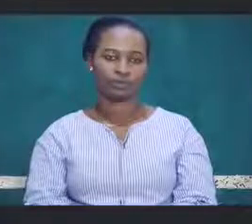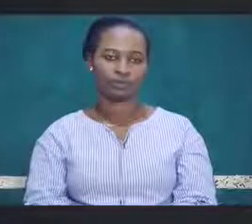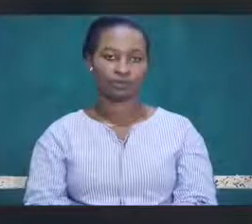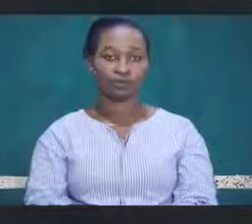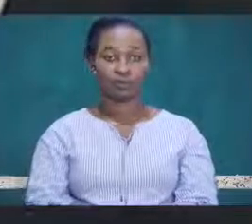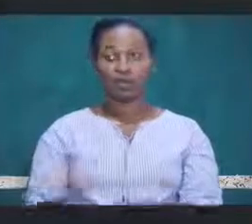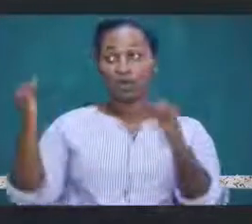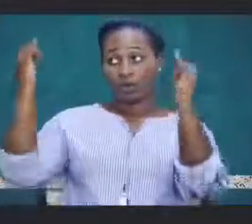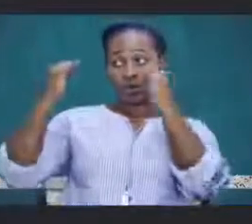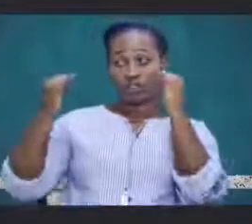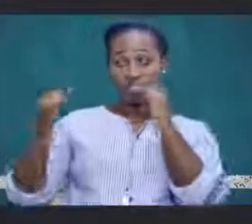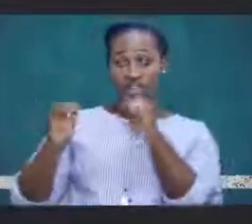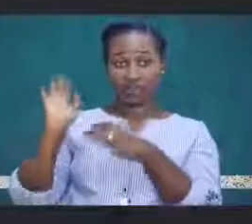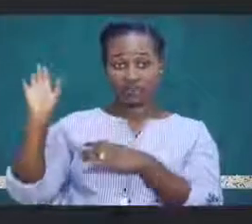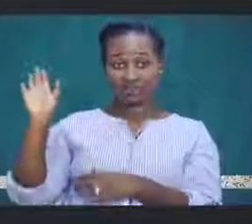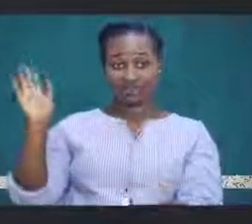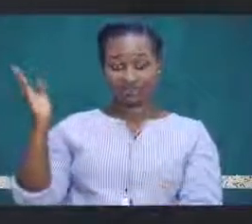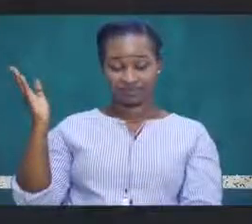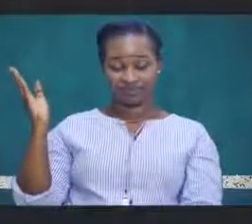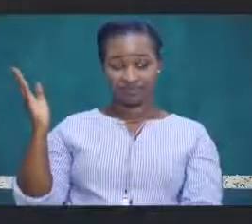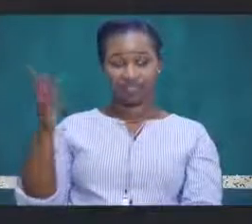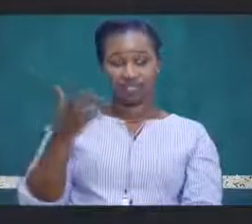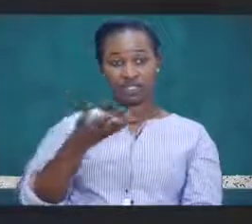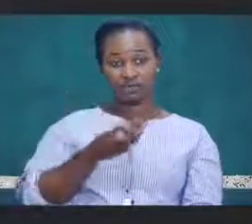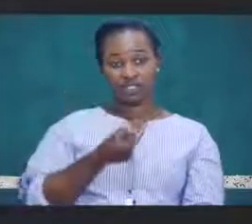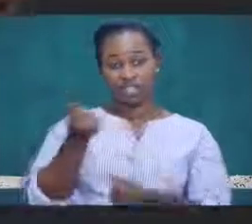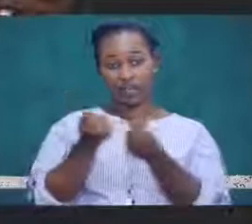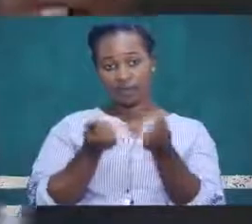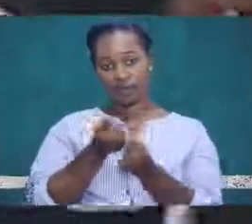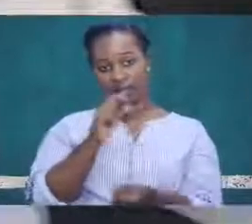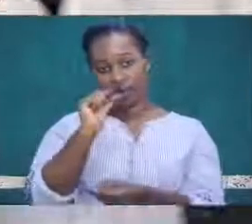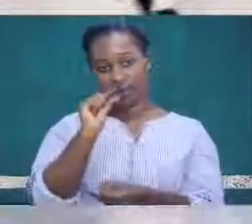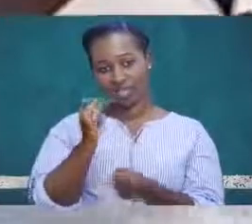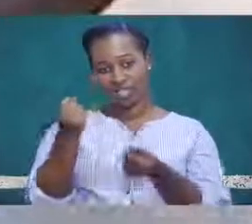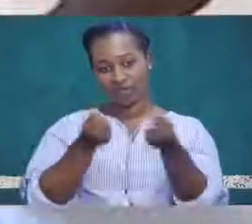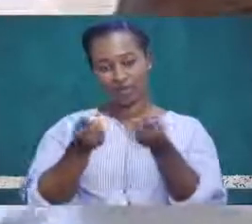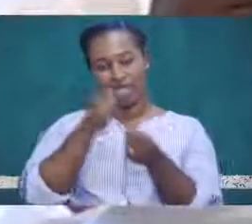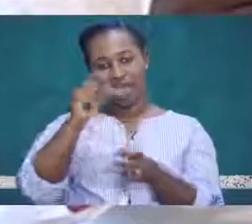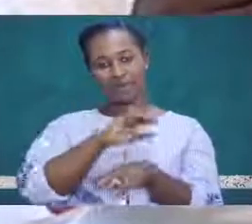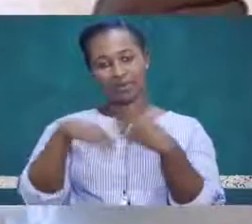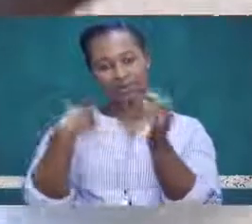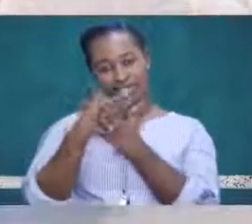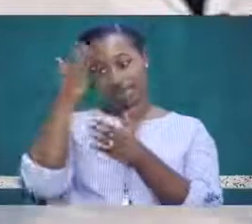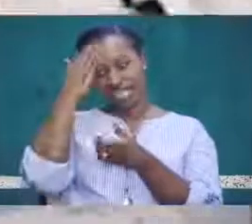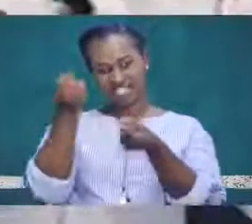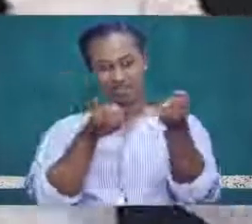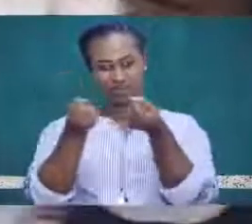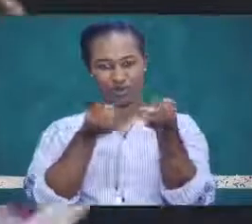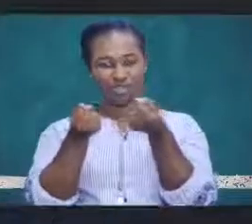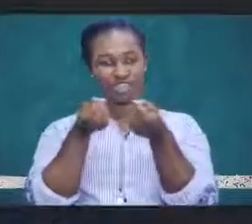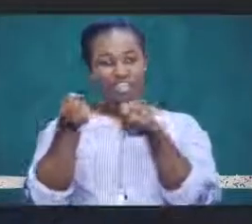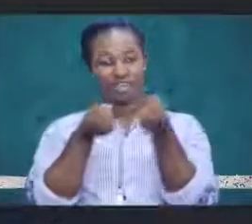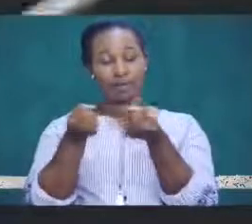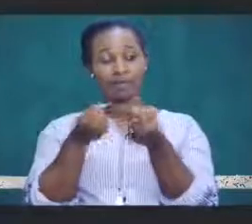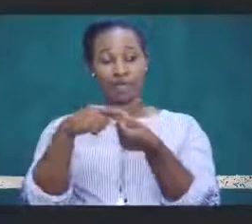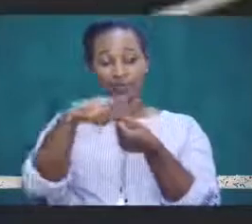On this chart, I have got a small car. Everybody knows a car, right? For a car to move, a